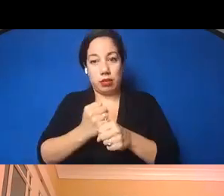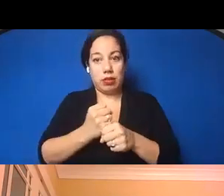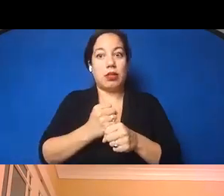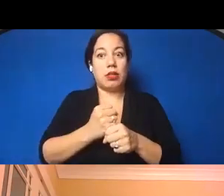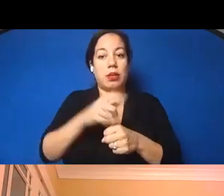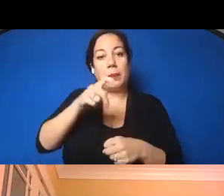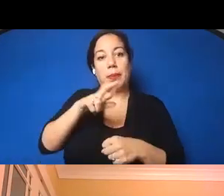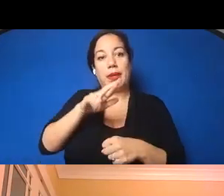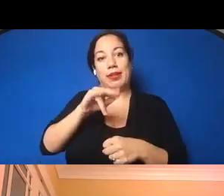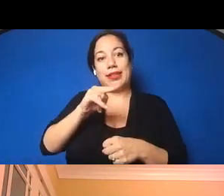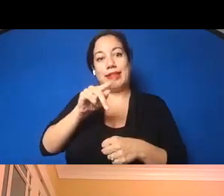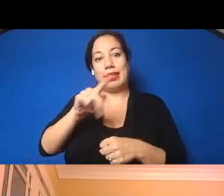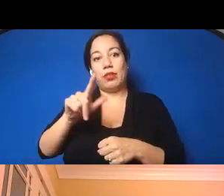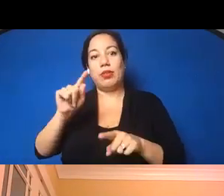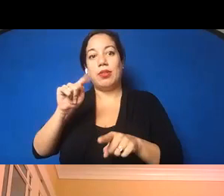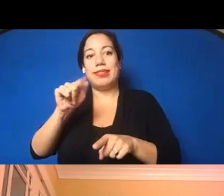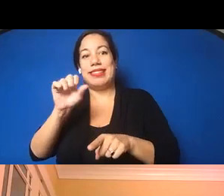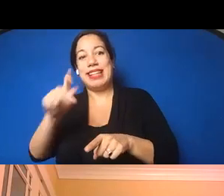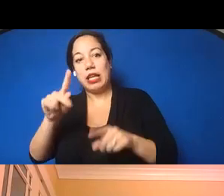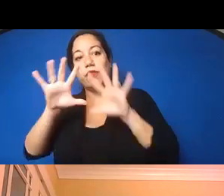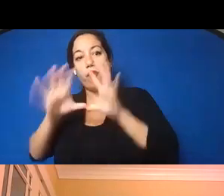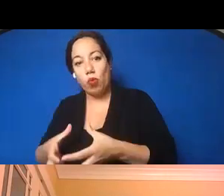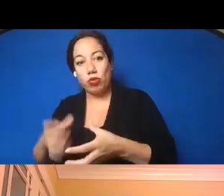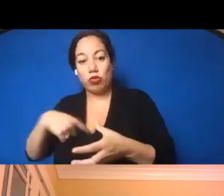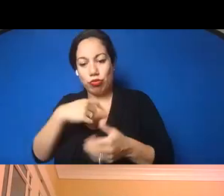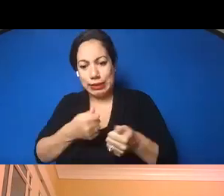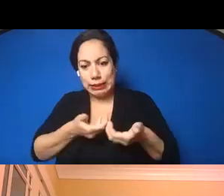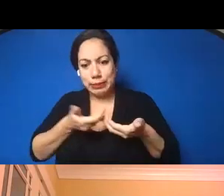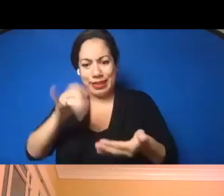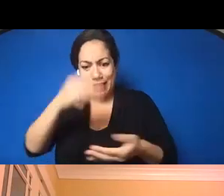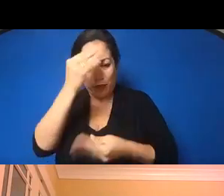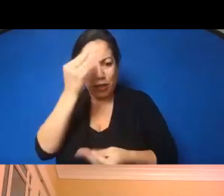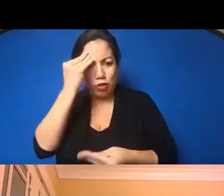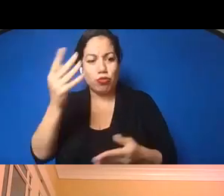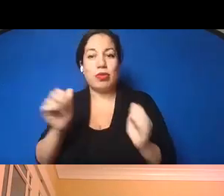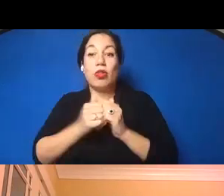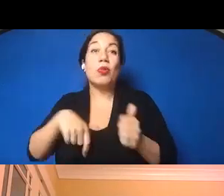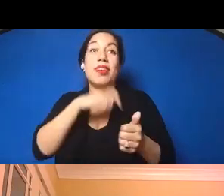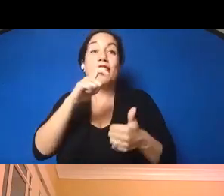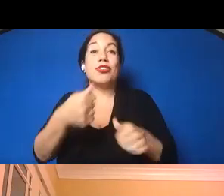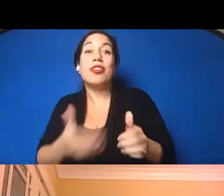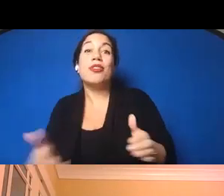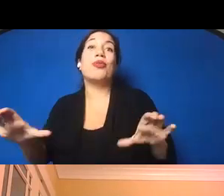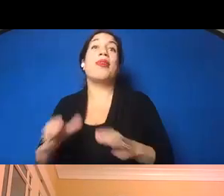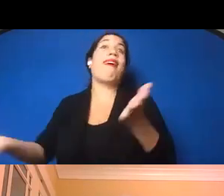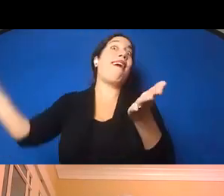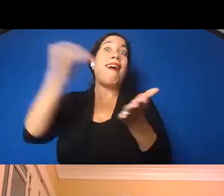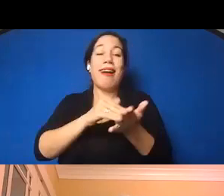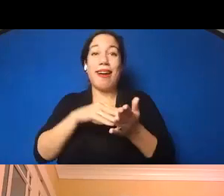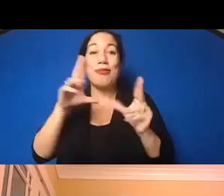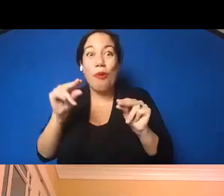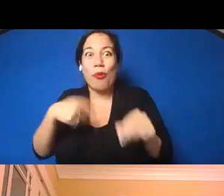force to try to bring all of this wisdom together. We're not trying to reinvent the wheel. We know what to do. We know that human rights